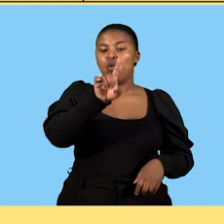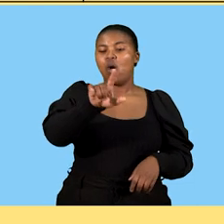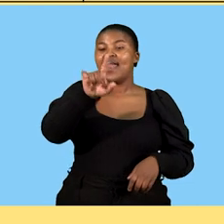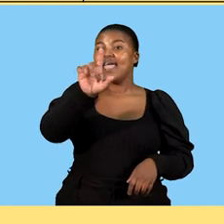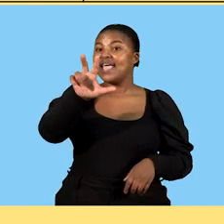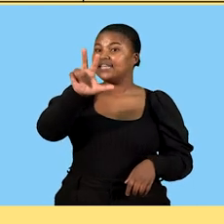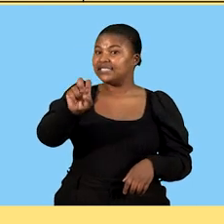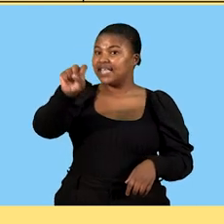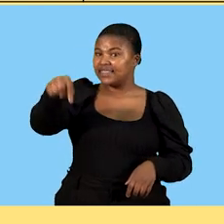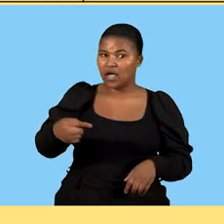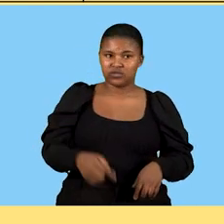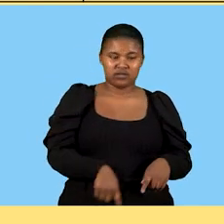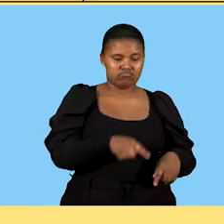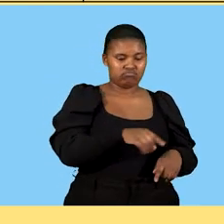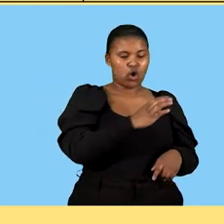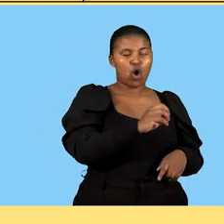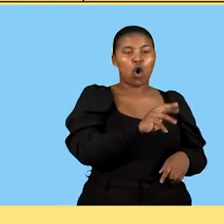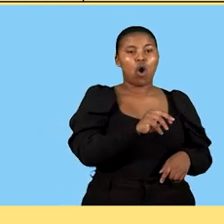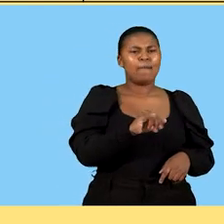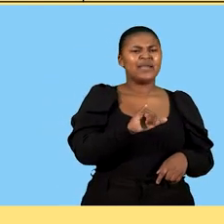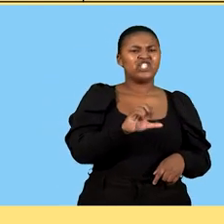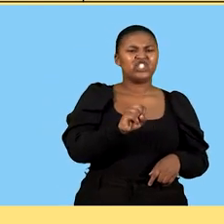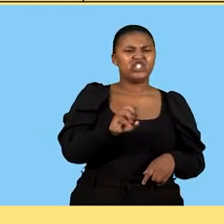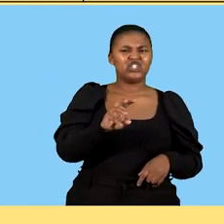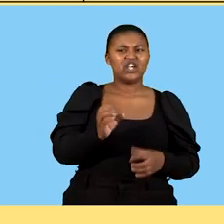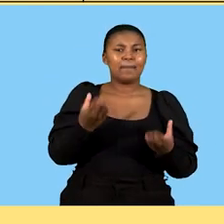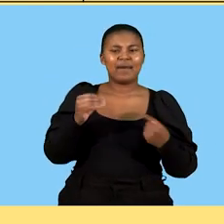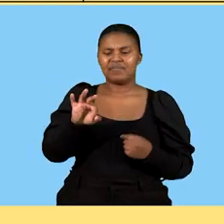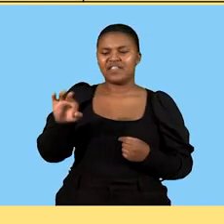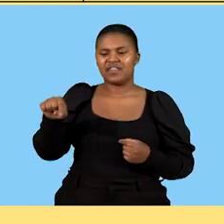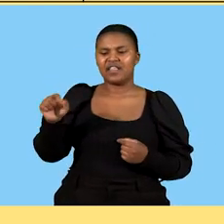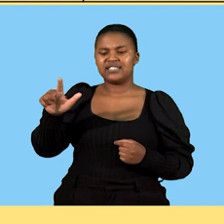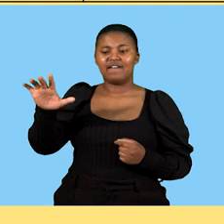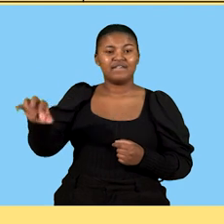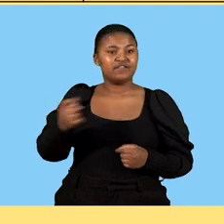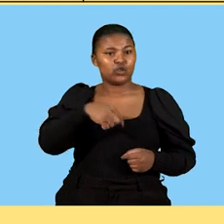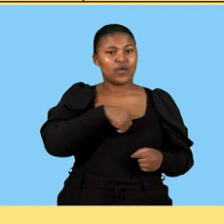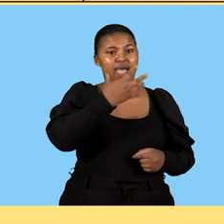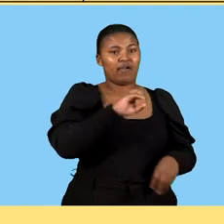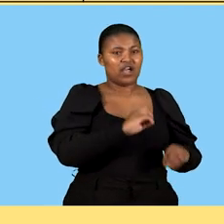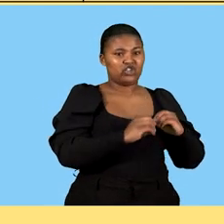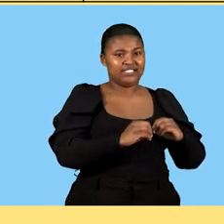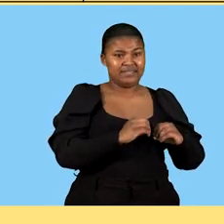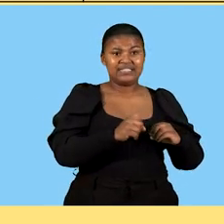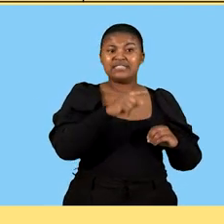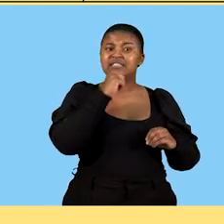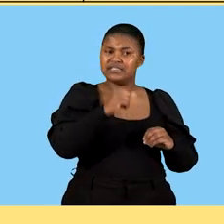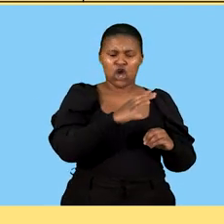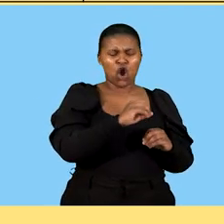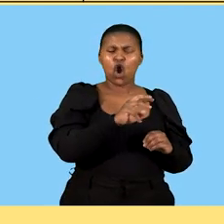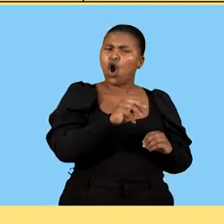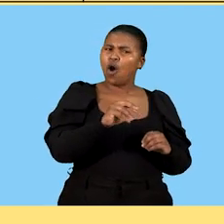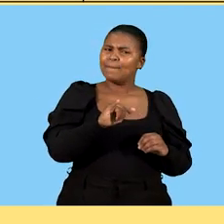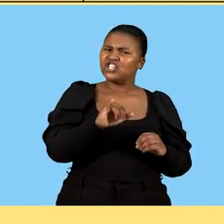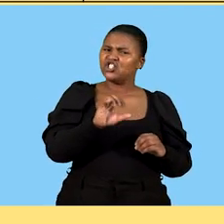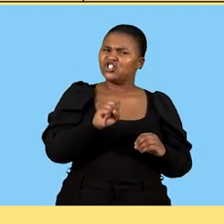makes it an asset to the business. So I'll come to my assets and I'll say plus 1,490. And we credited